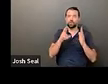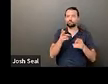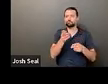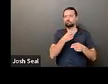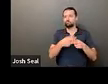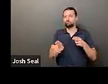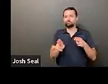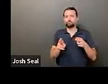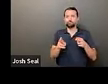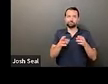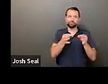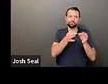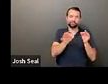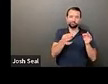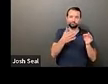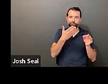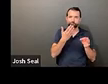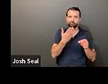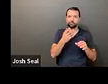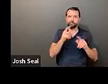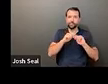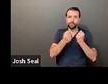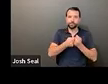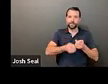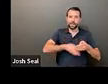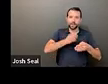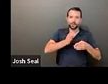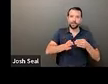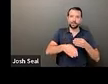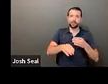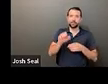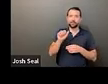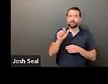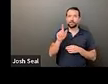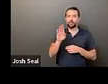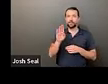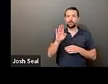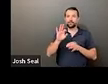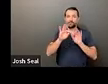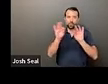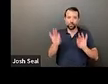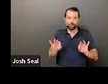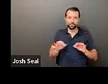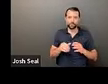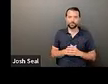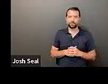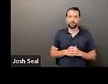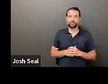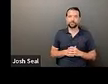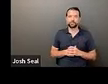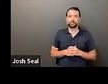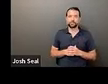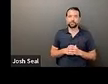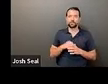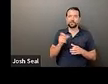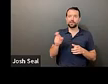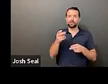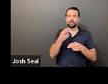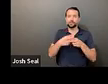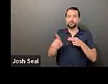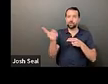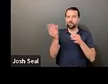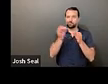as the team completed the SLD form and agreed. You know, just it can be a simple sentence, but there has to